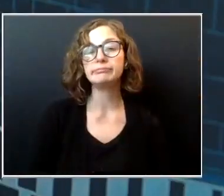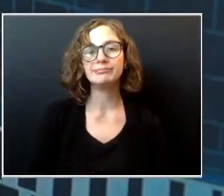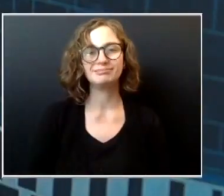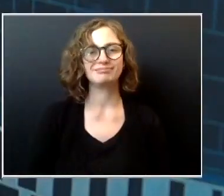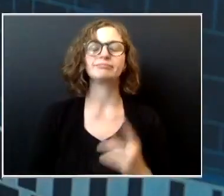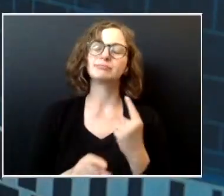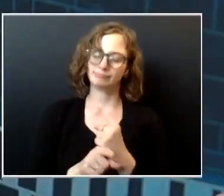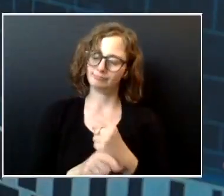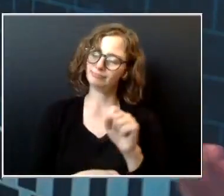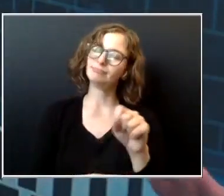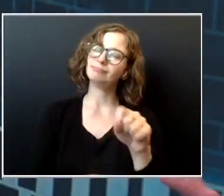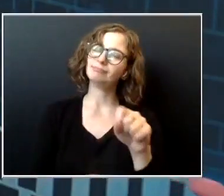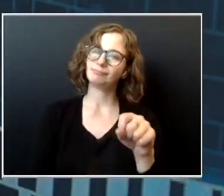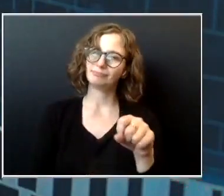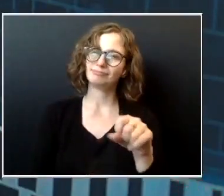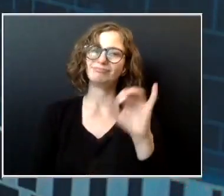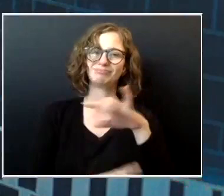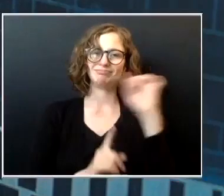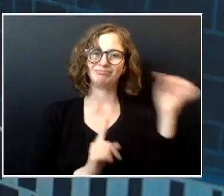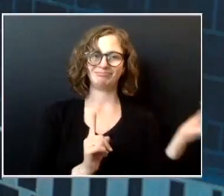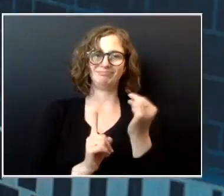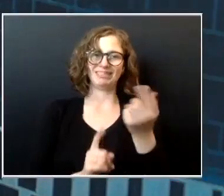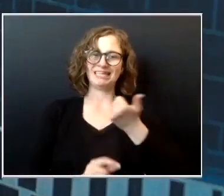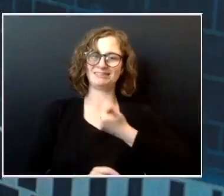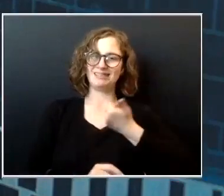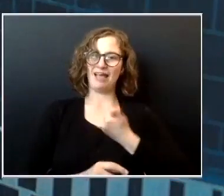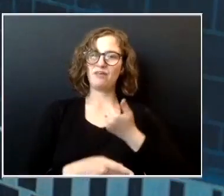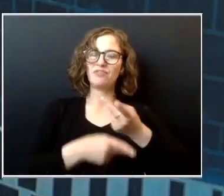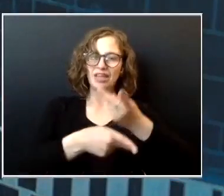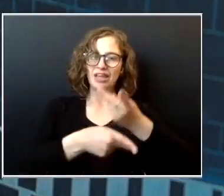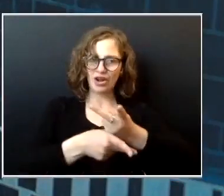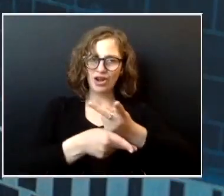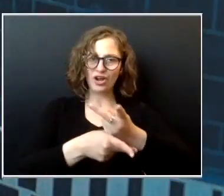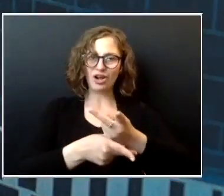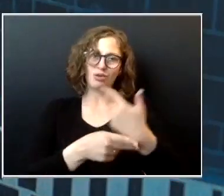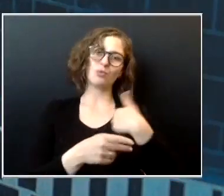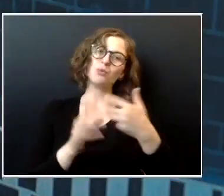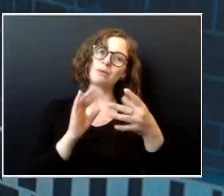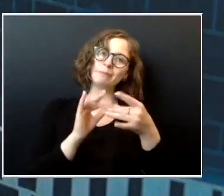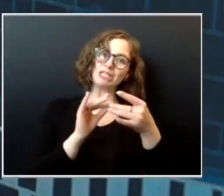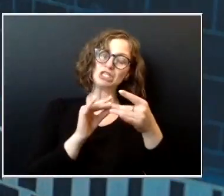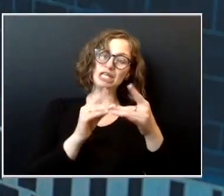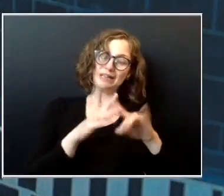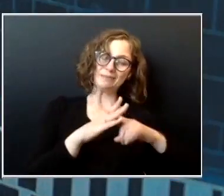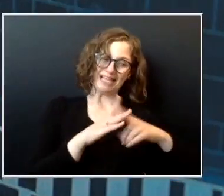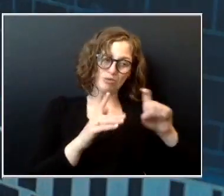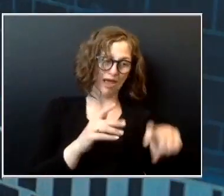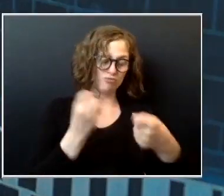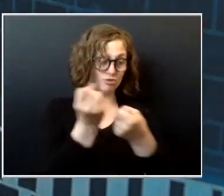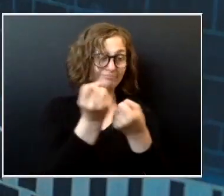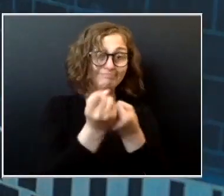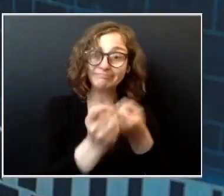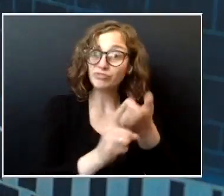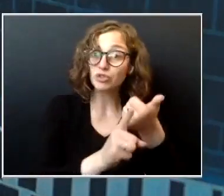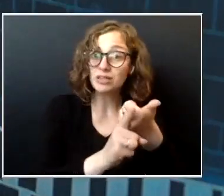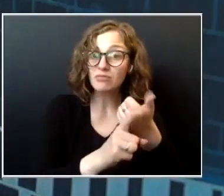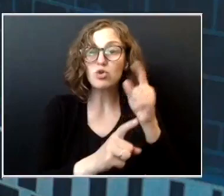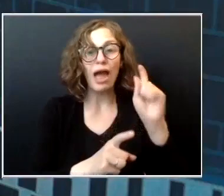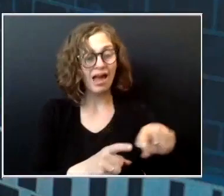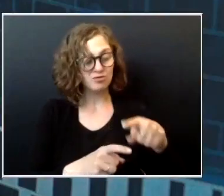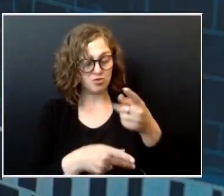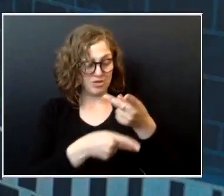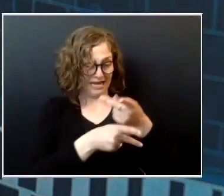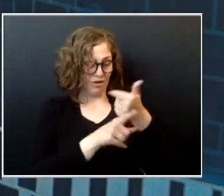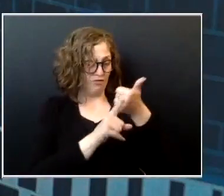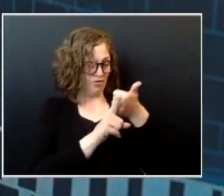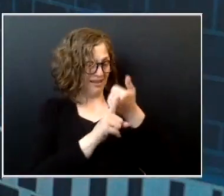to self-care, kind of what we said at the beginning, and you really have to take care of yourself if you want to be able to take care of others. And I think